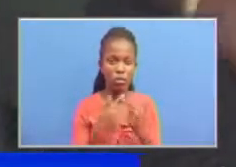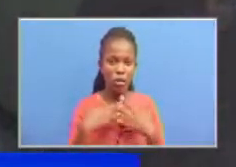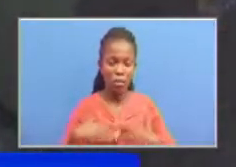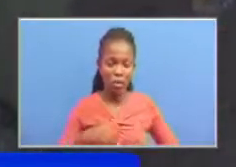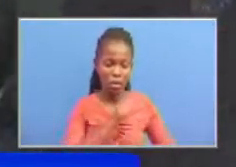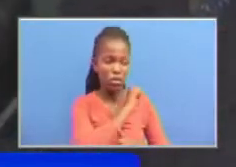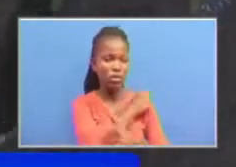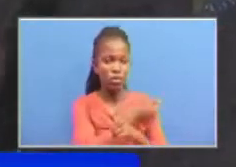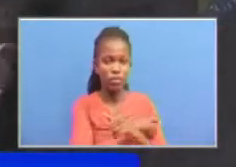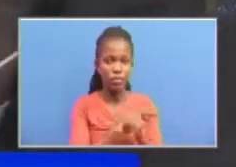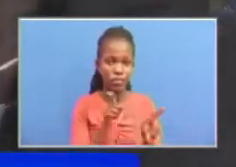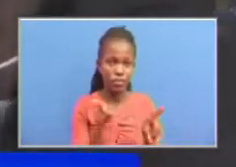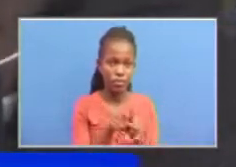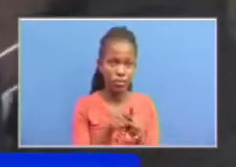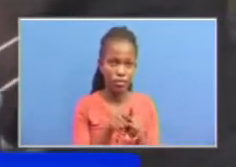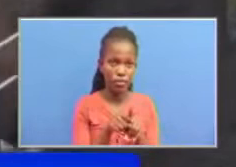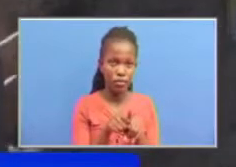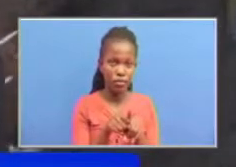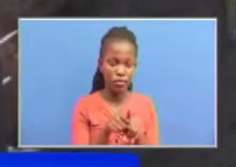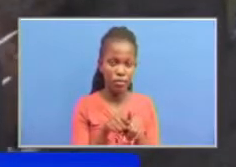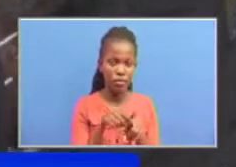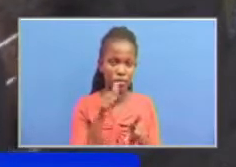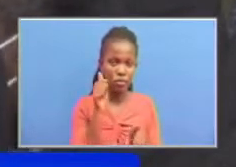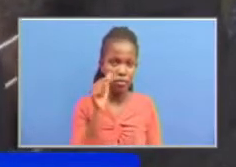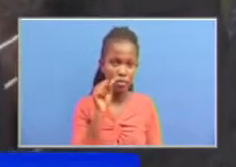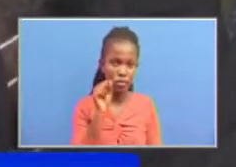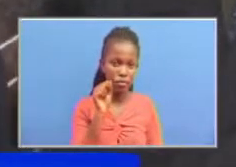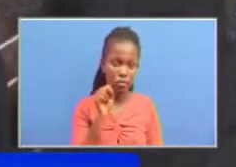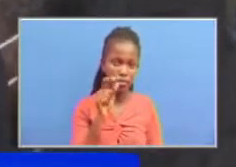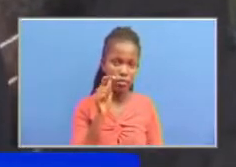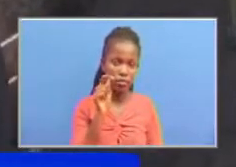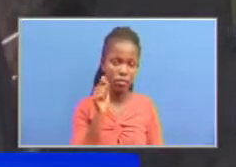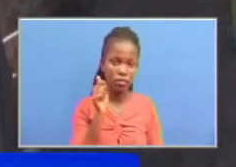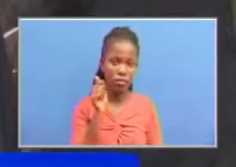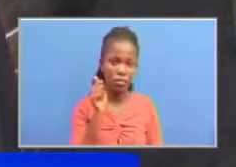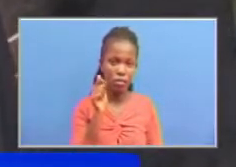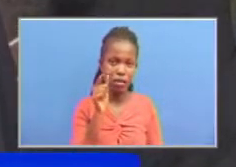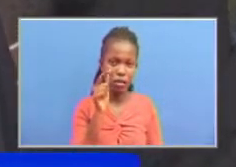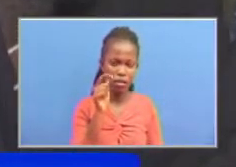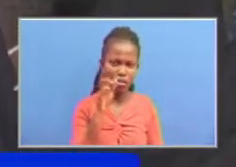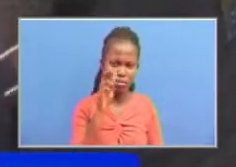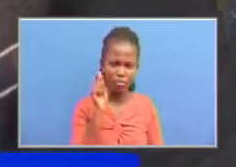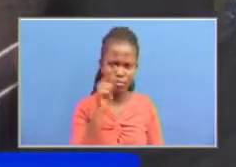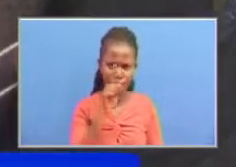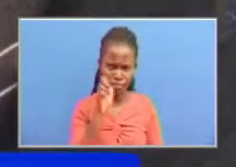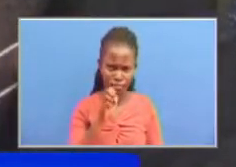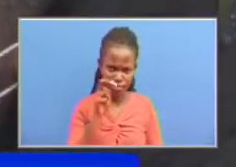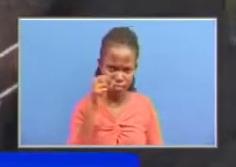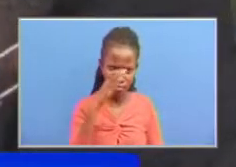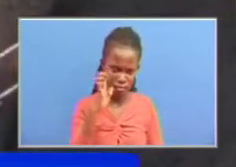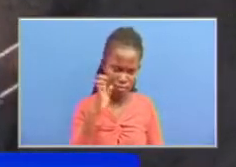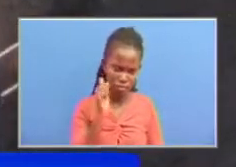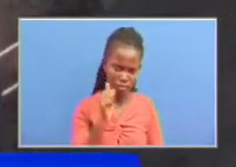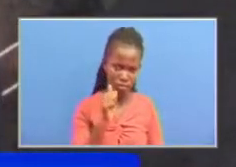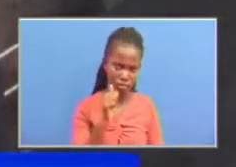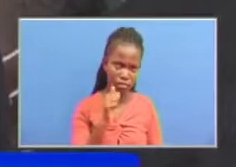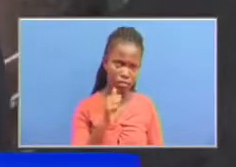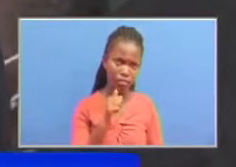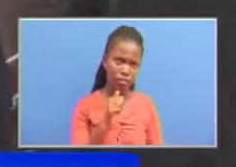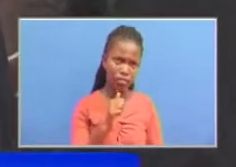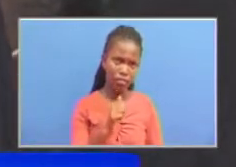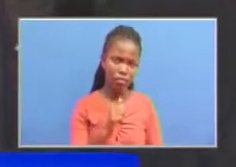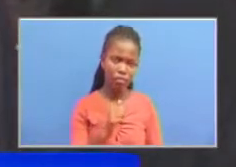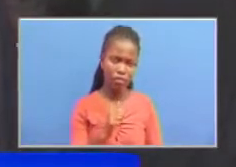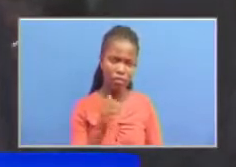and WHO that AstraZeneca is a safe vaccine. The reason why it was stopped in Denmark was